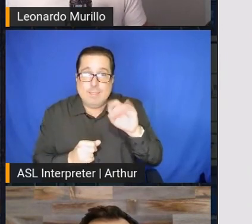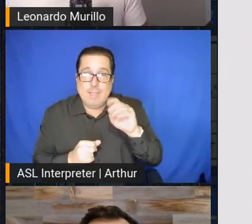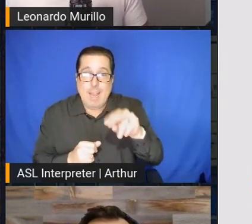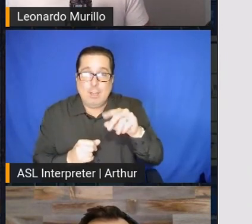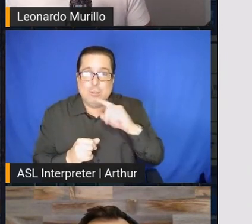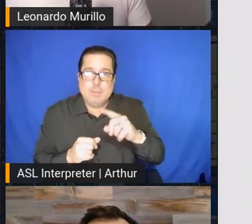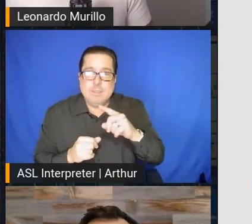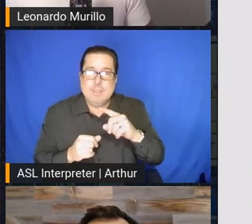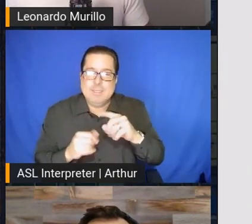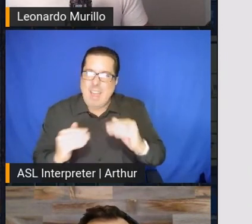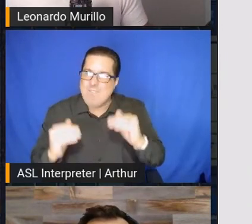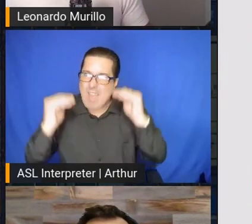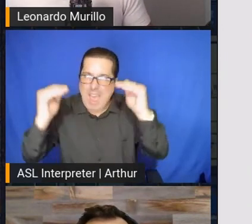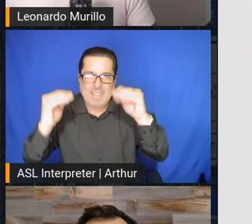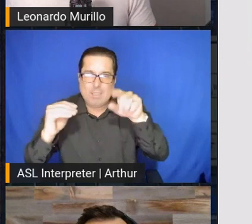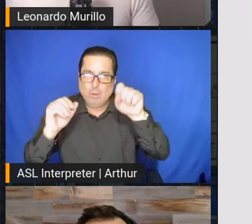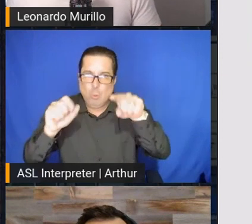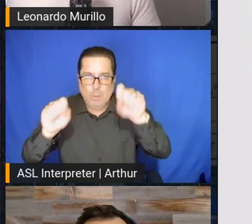can get, right?